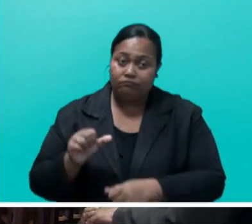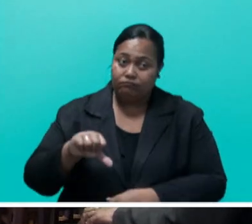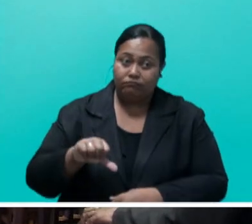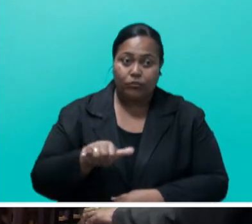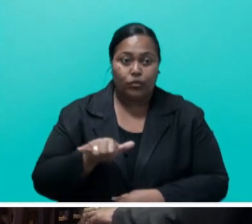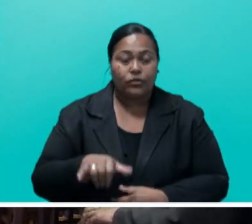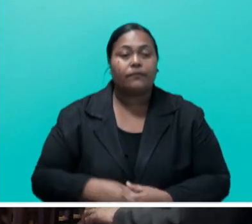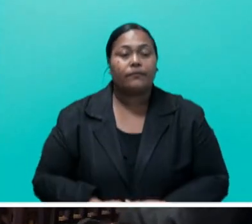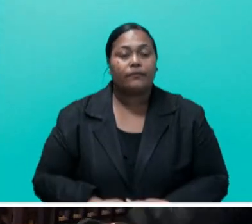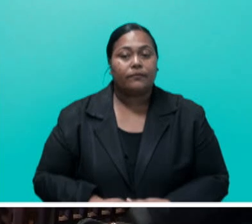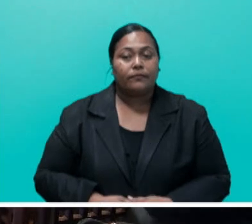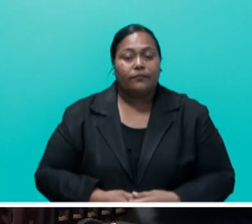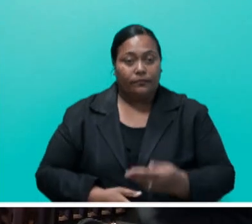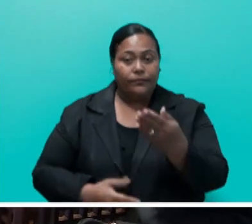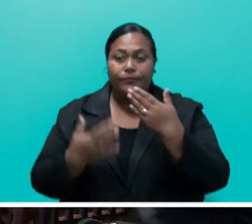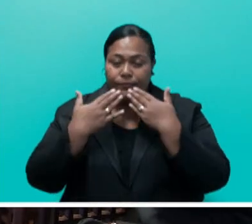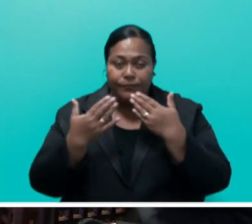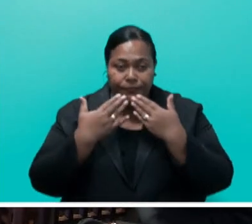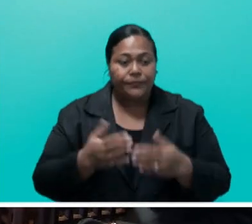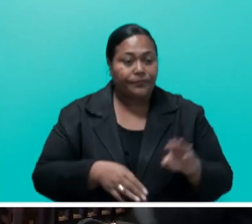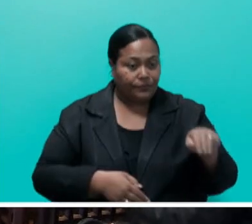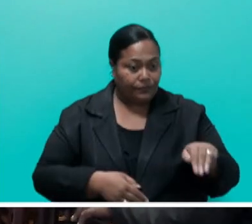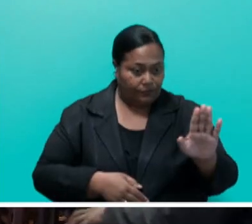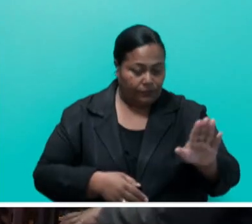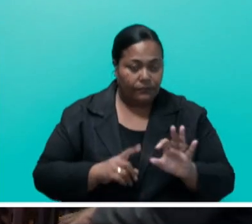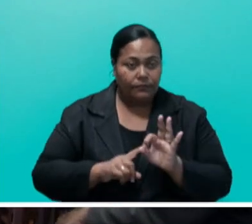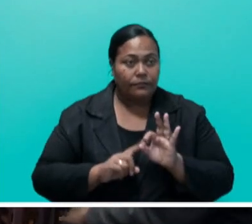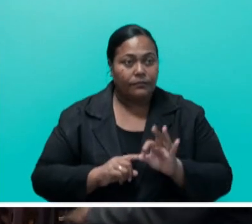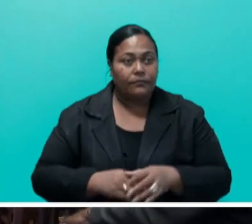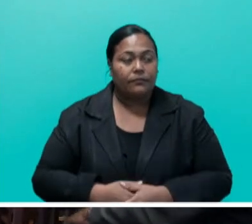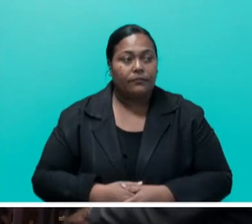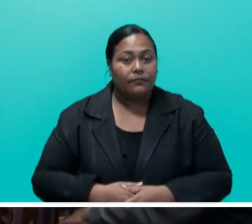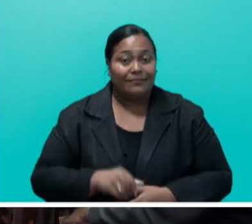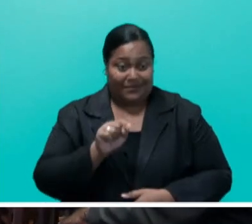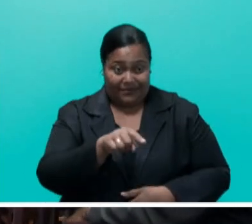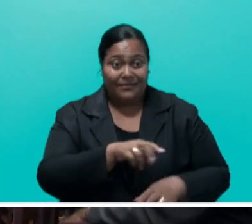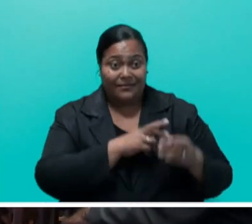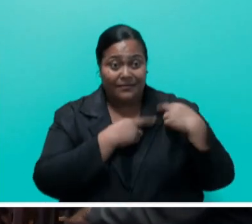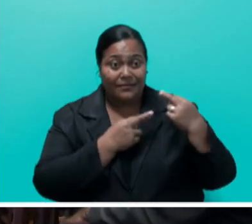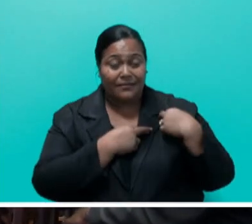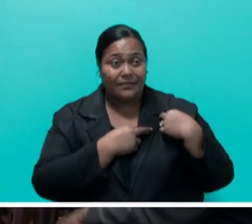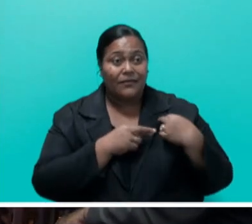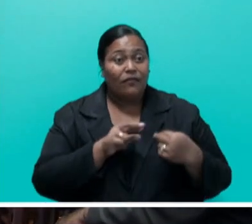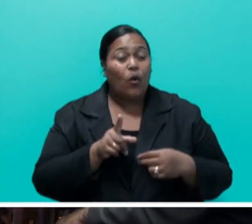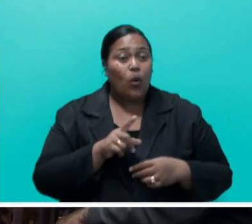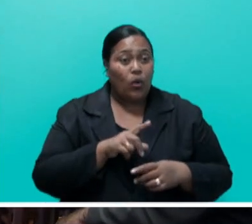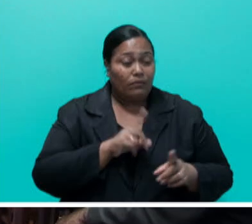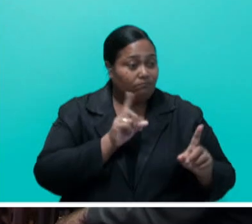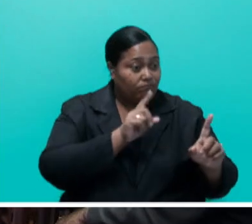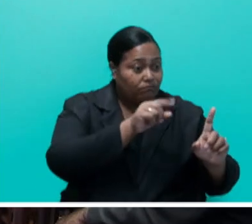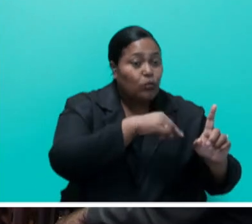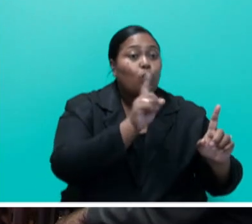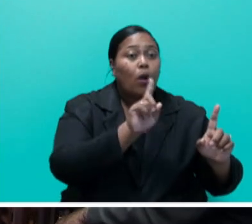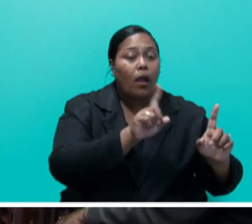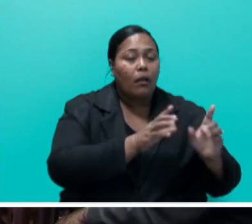Thank you, Honourable Speaker. I thank the Honourable Member for his question. That responsibility in terms of tracking yachts out there in the sea